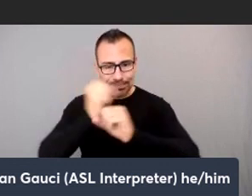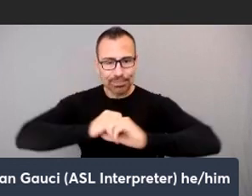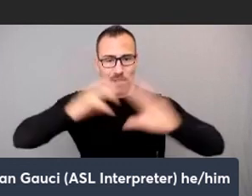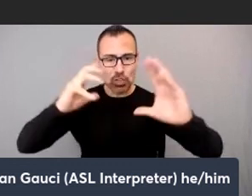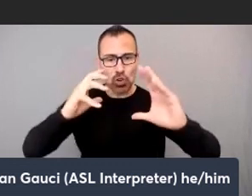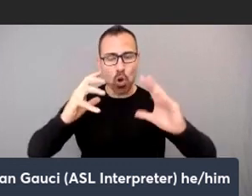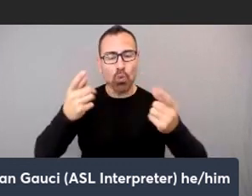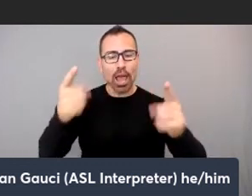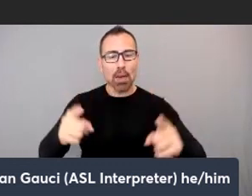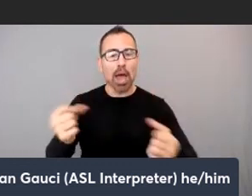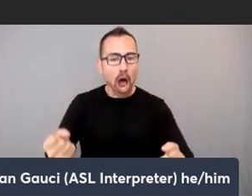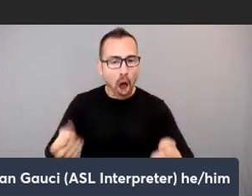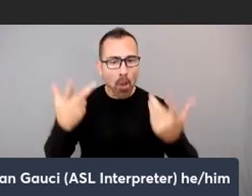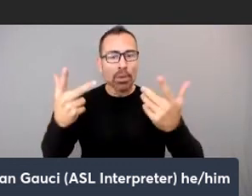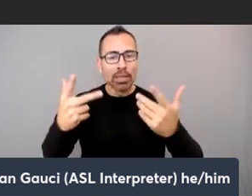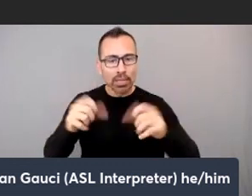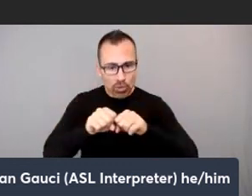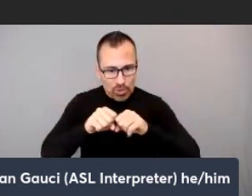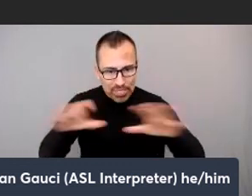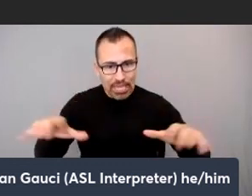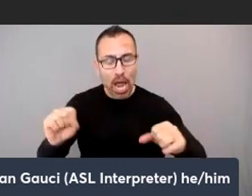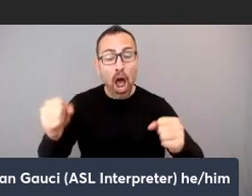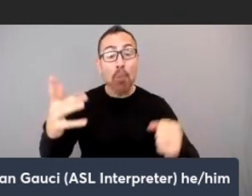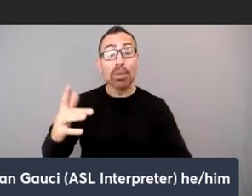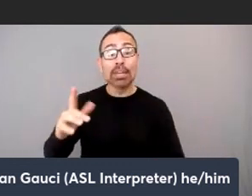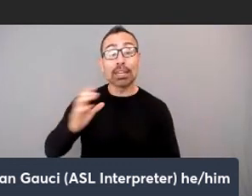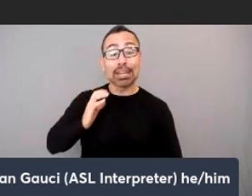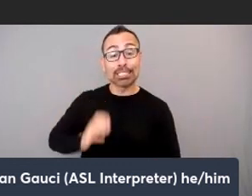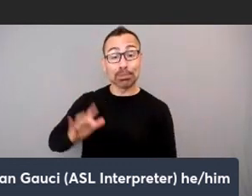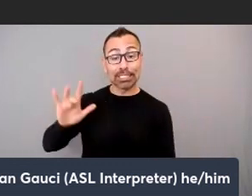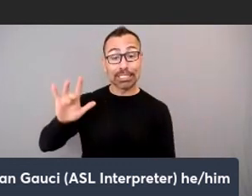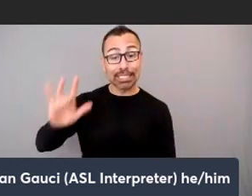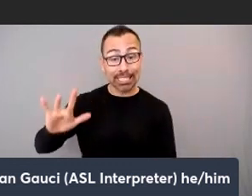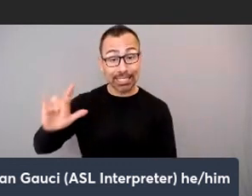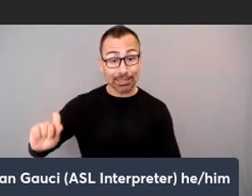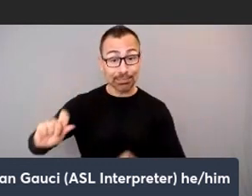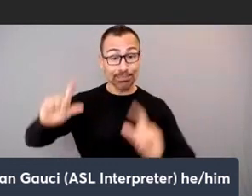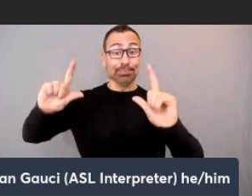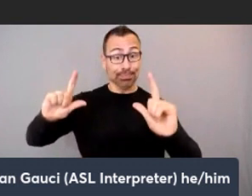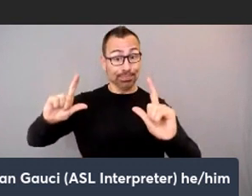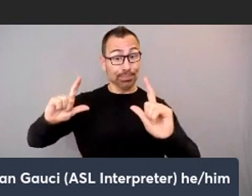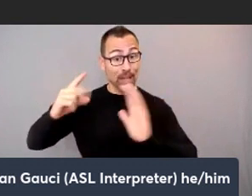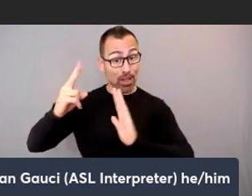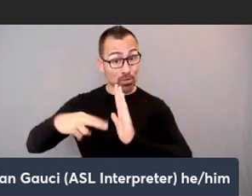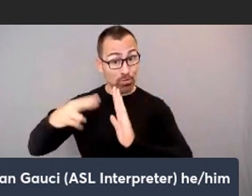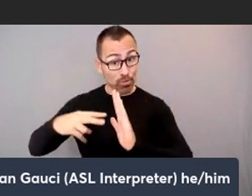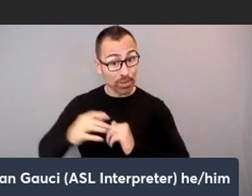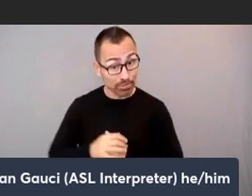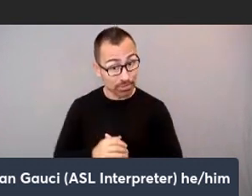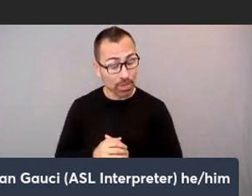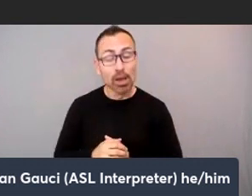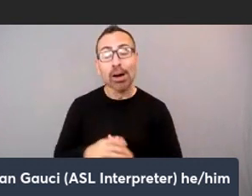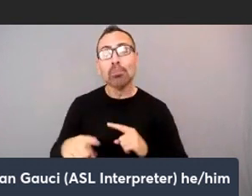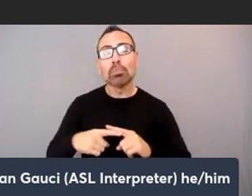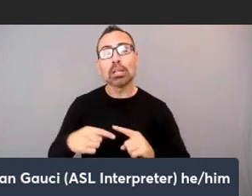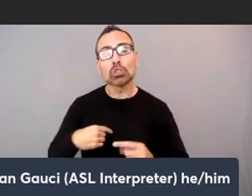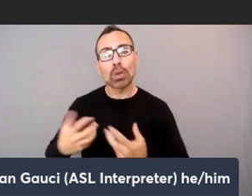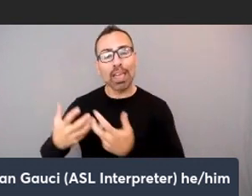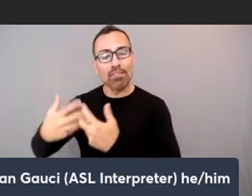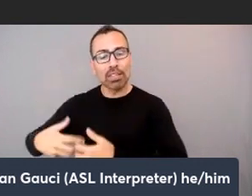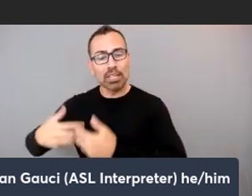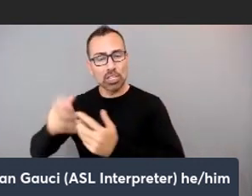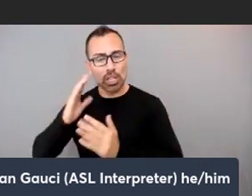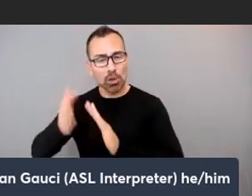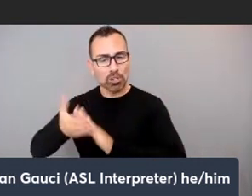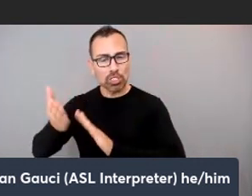get clicked through by customers, excuse me. We also provide a engine which will generate recommendations